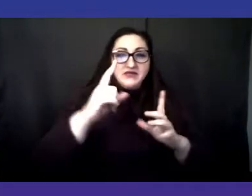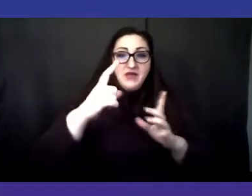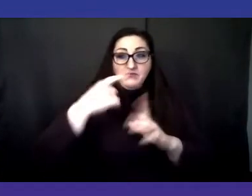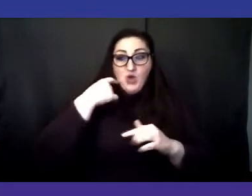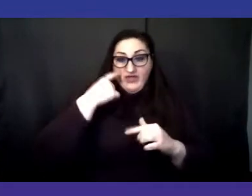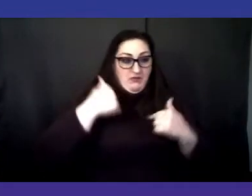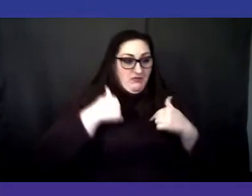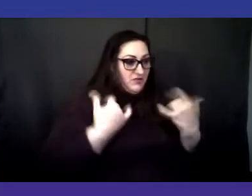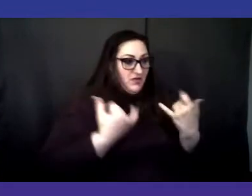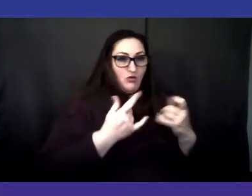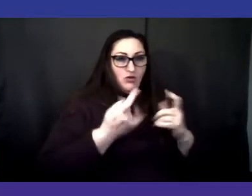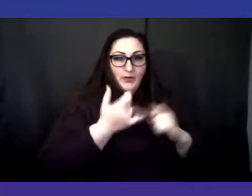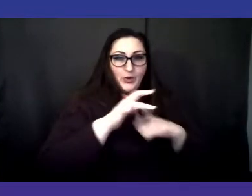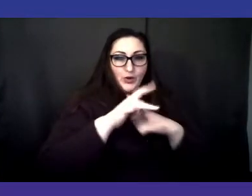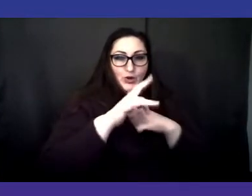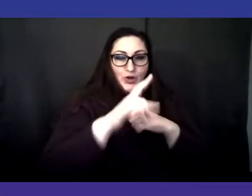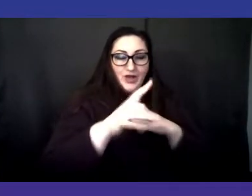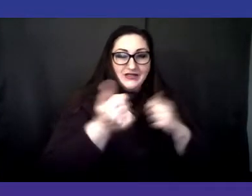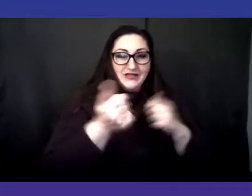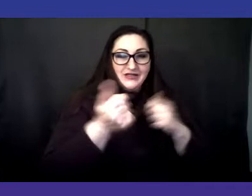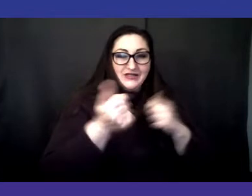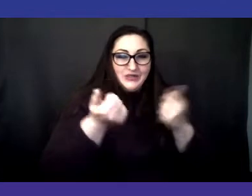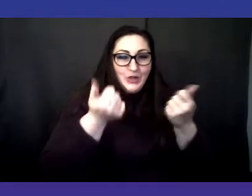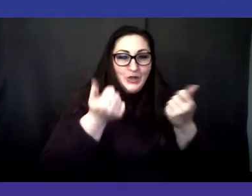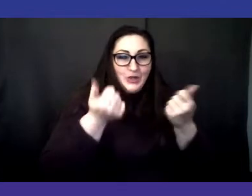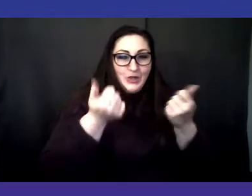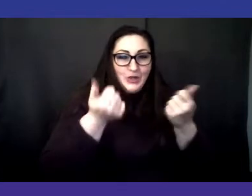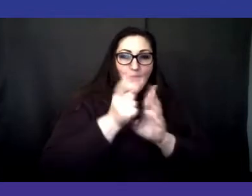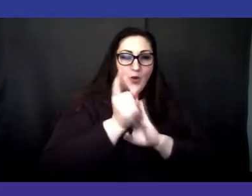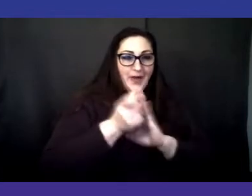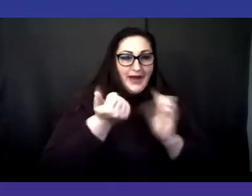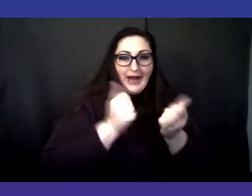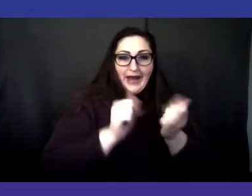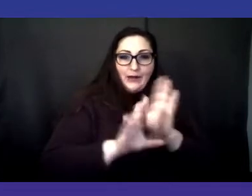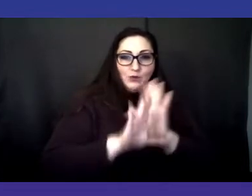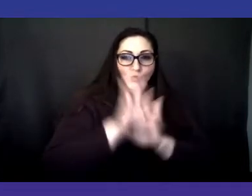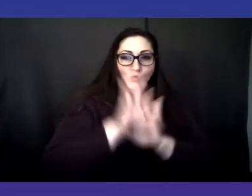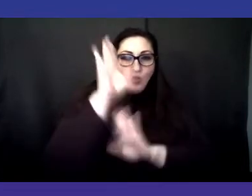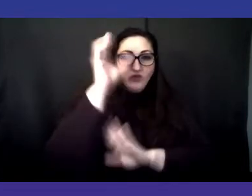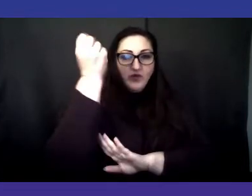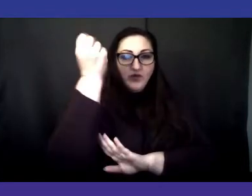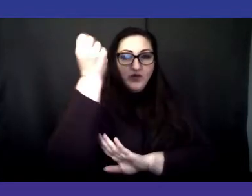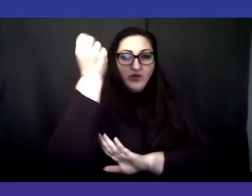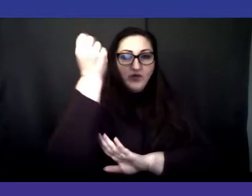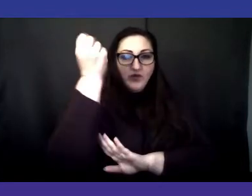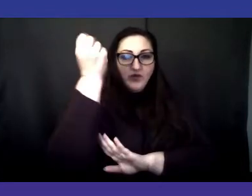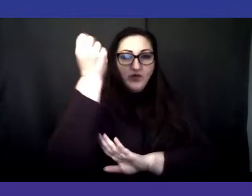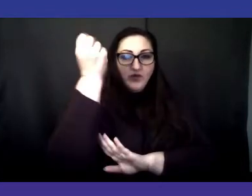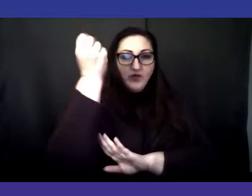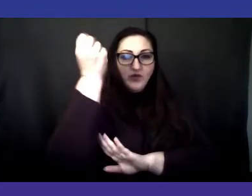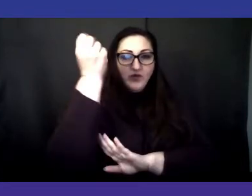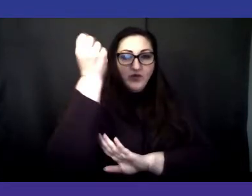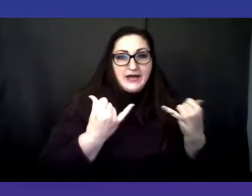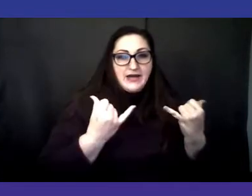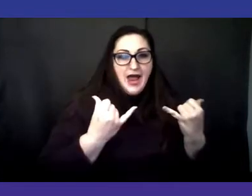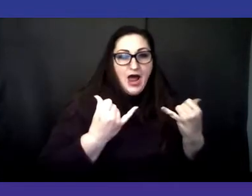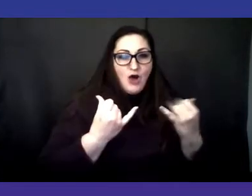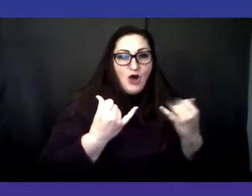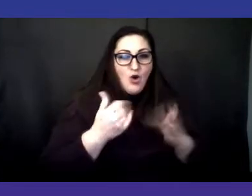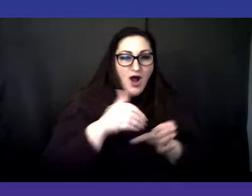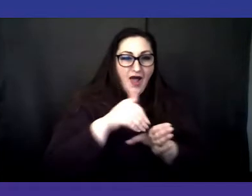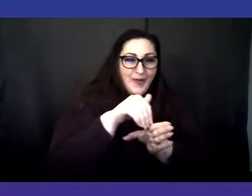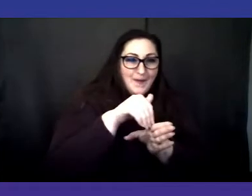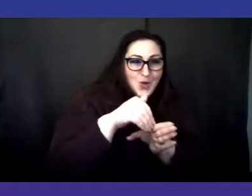any historical moment in our movements and struggles, we're on the cusp of something wonderful and transformative and